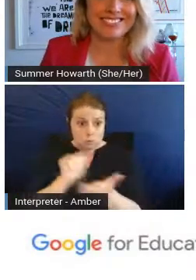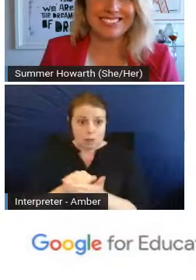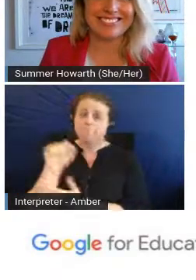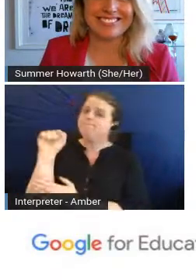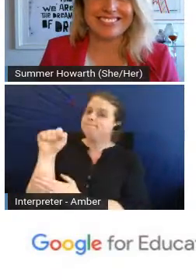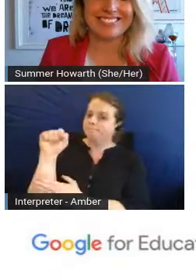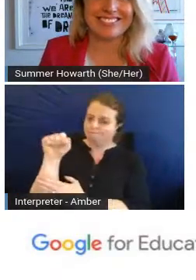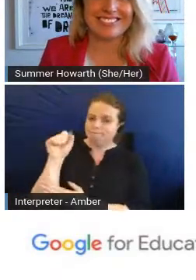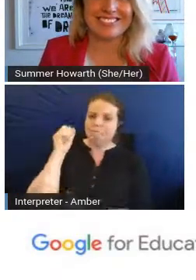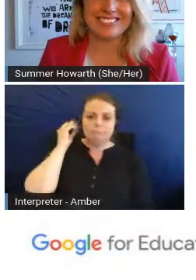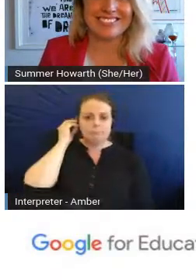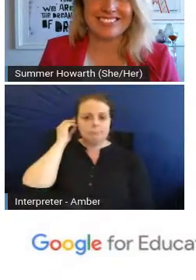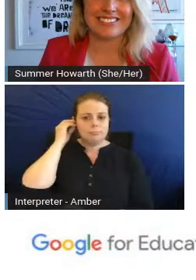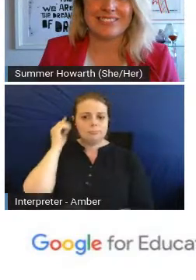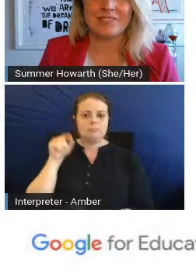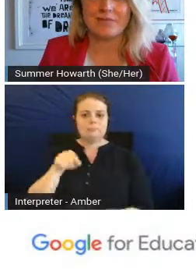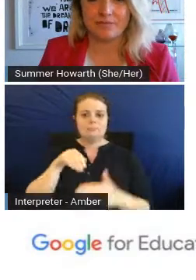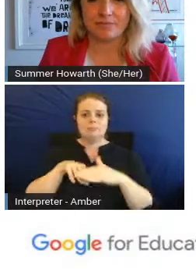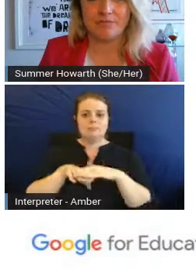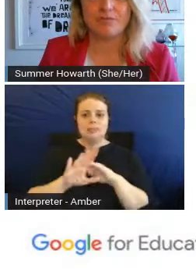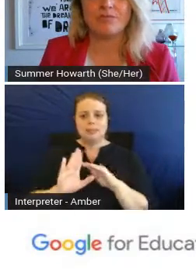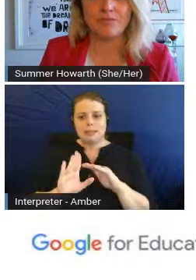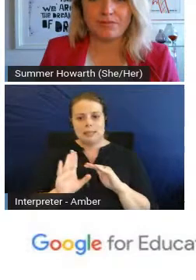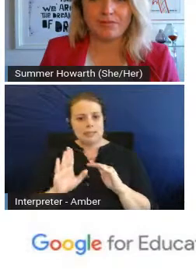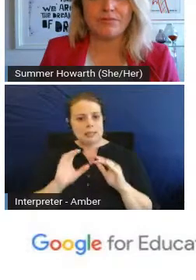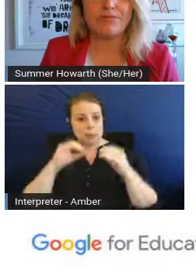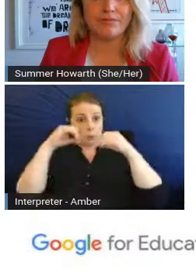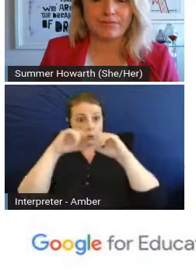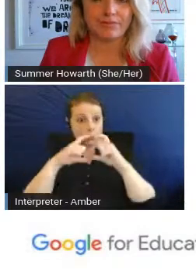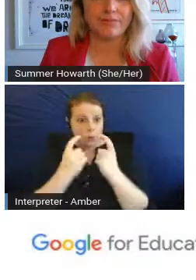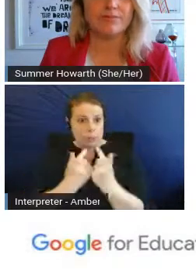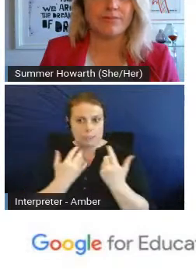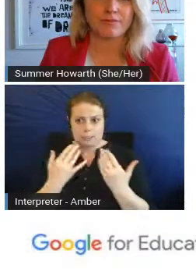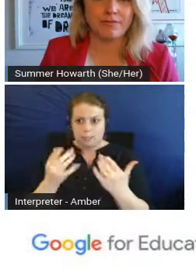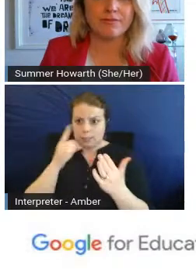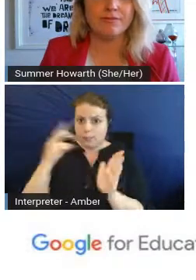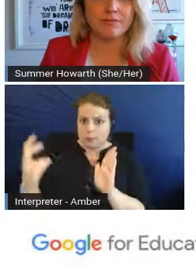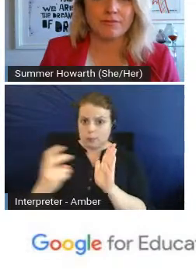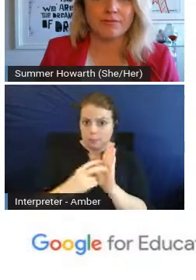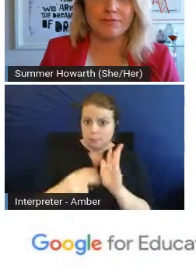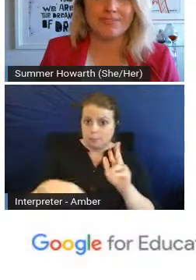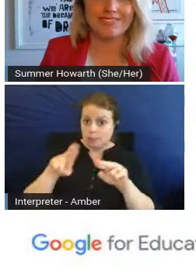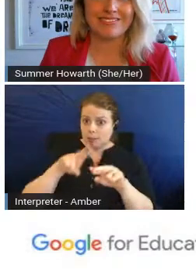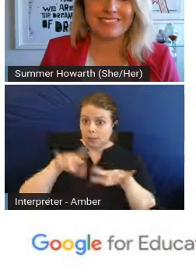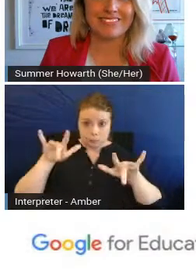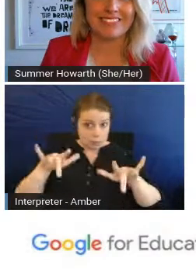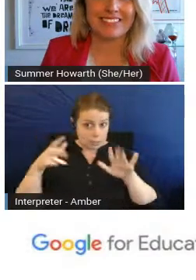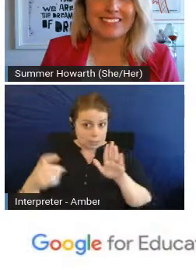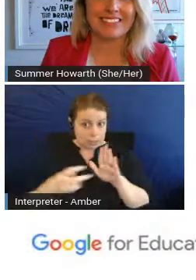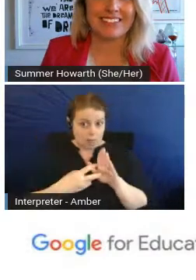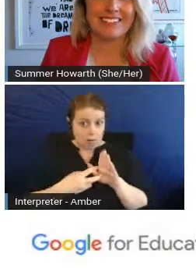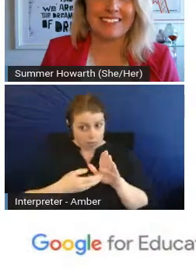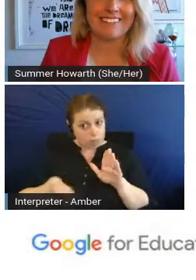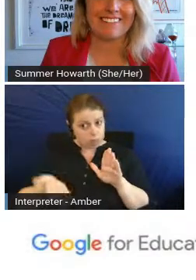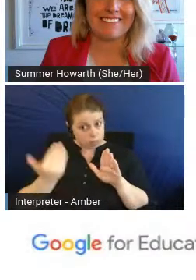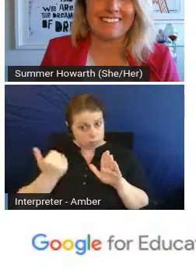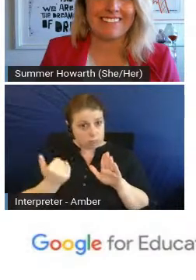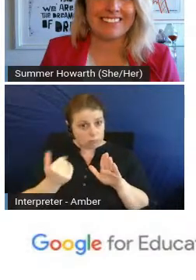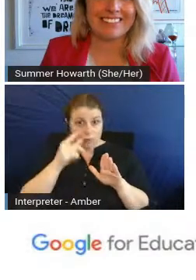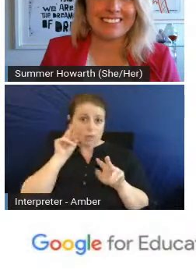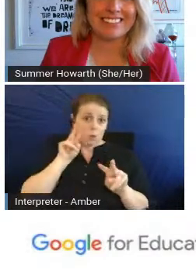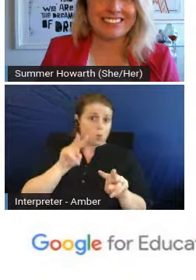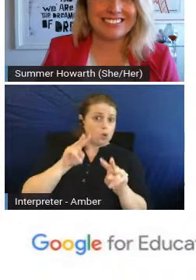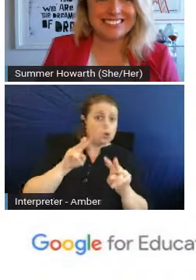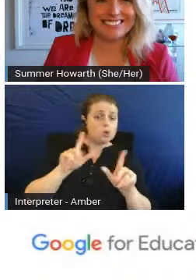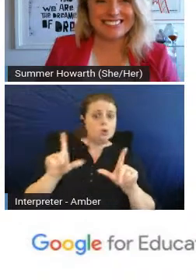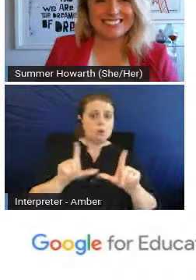this is in the Google Classroom. So many of you are signed up for it. So if you're not, we need to get you signed up for it. But you can just watch the screen. If not, you can